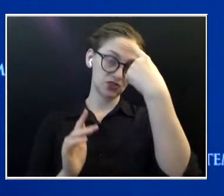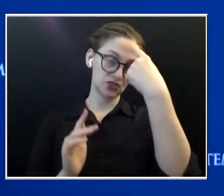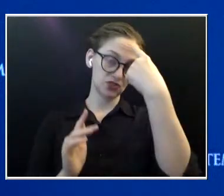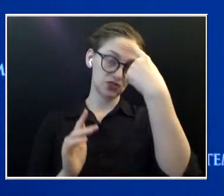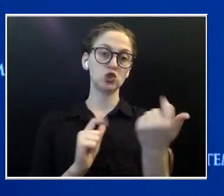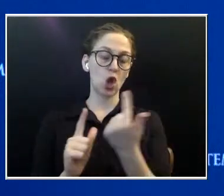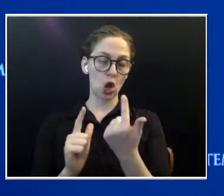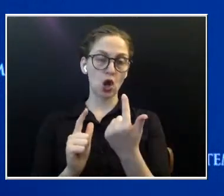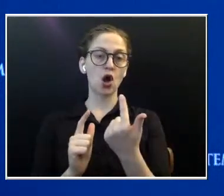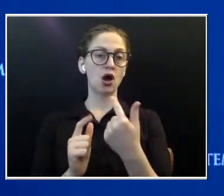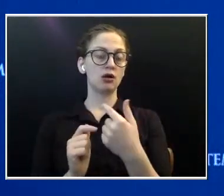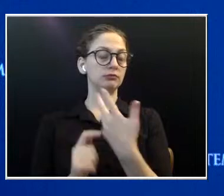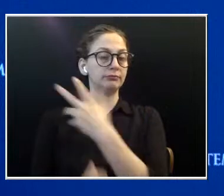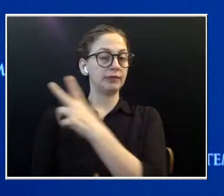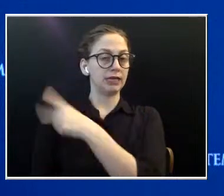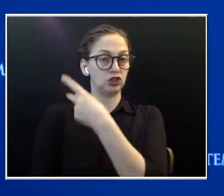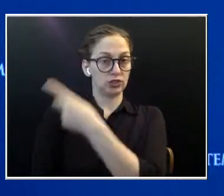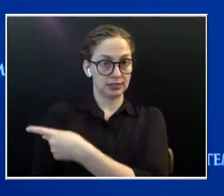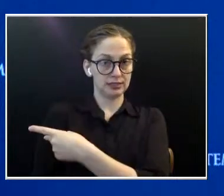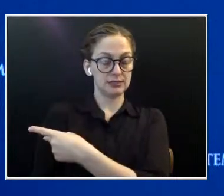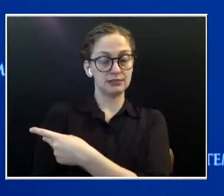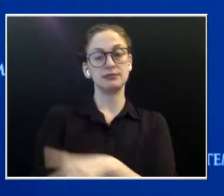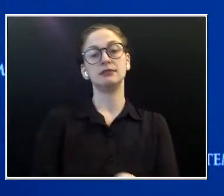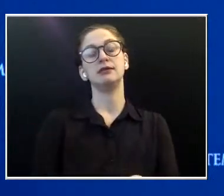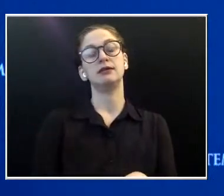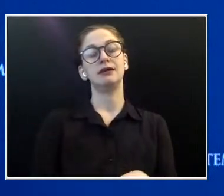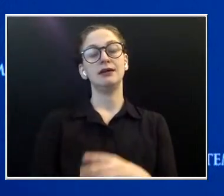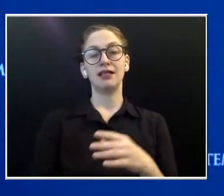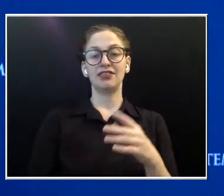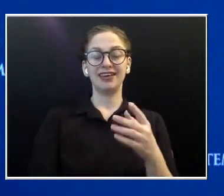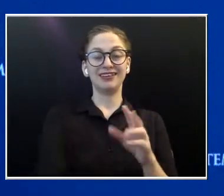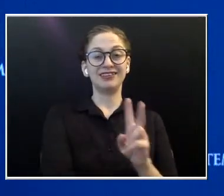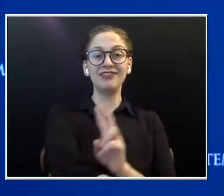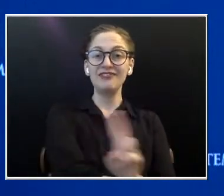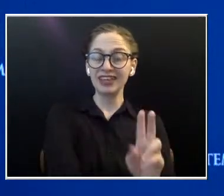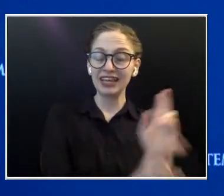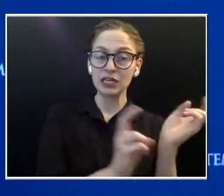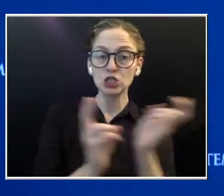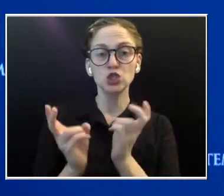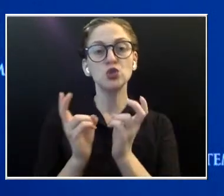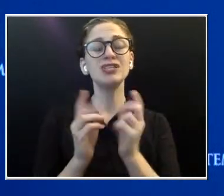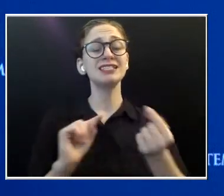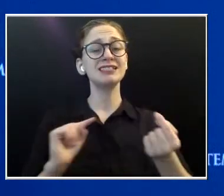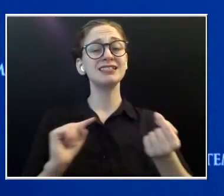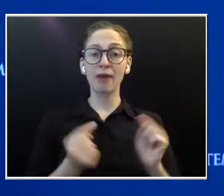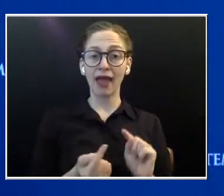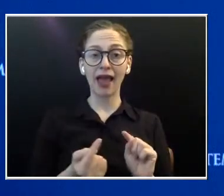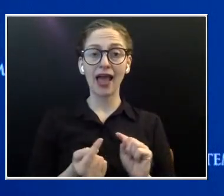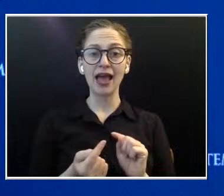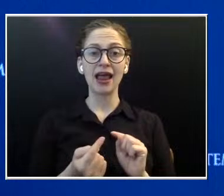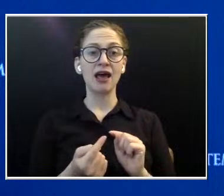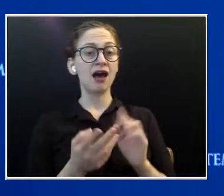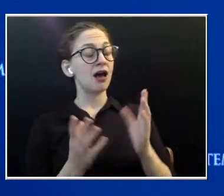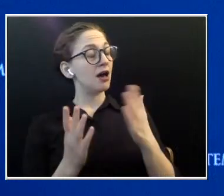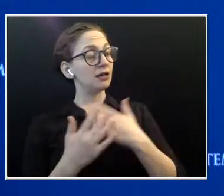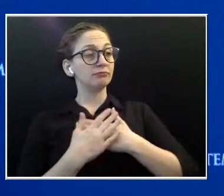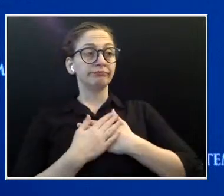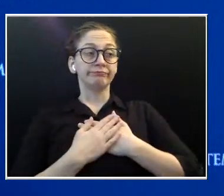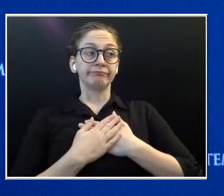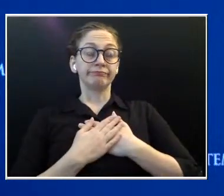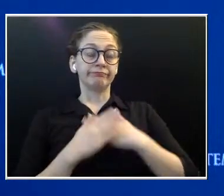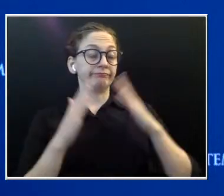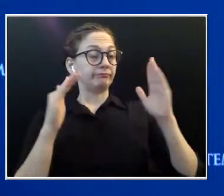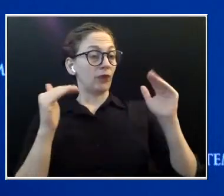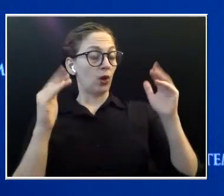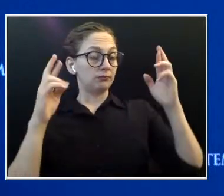patients suffer from, the associated pain, and God willing will be life prolonging and lead to a